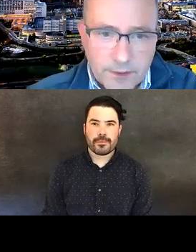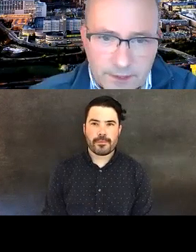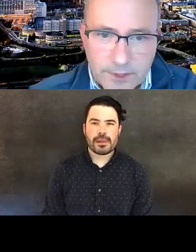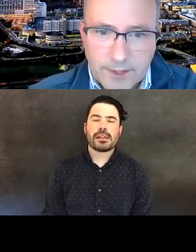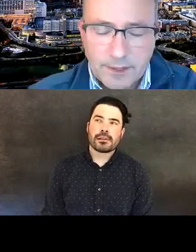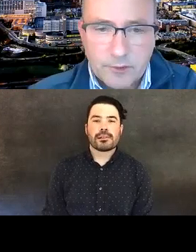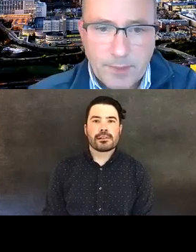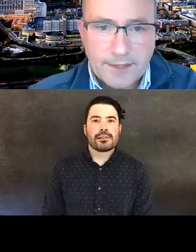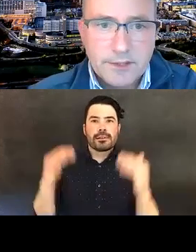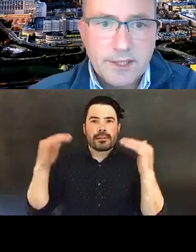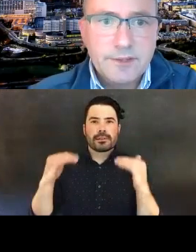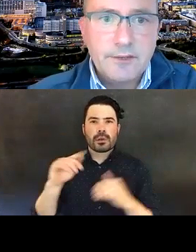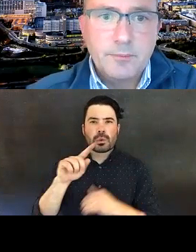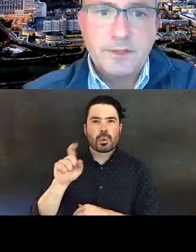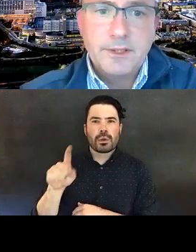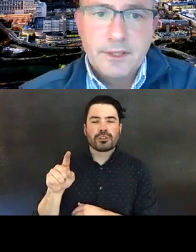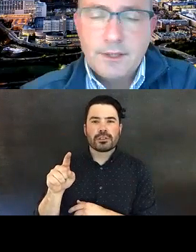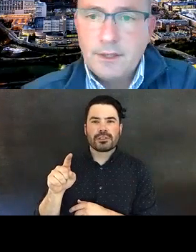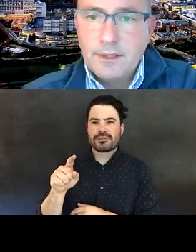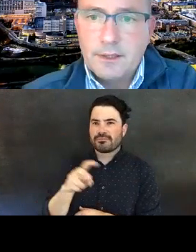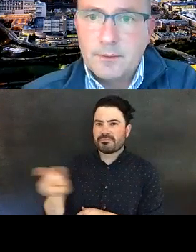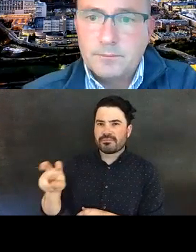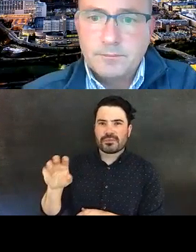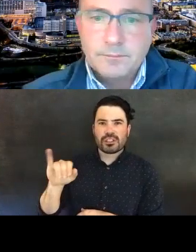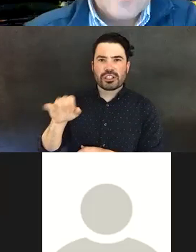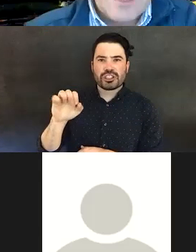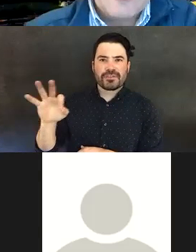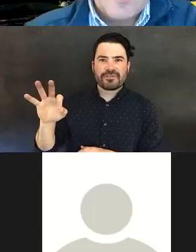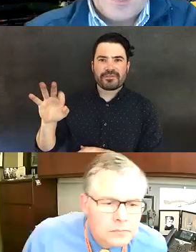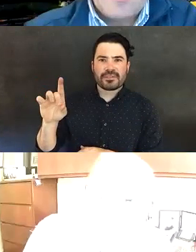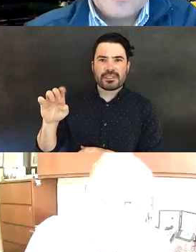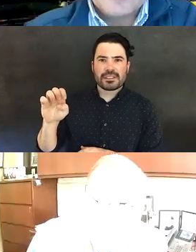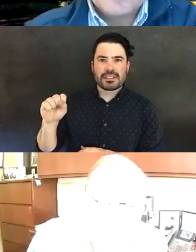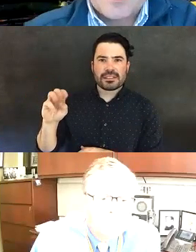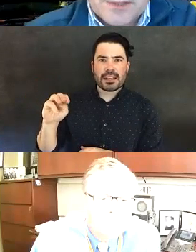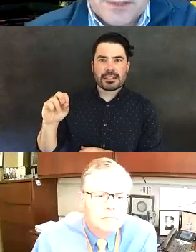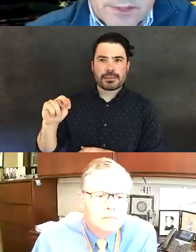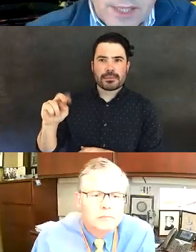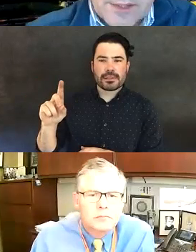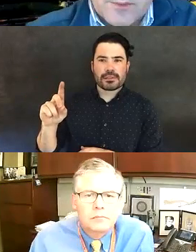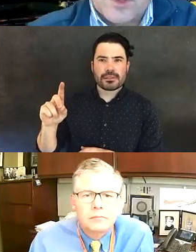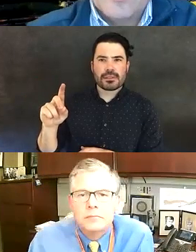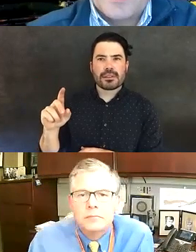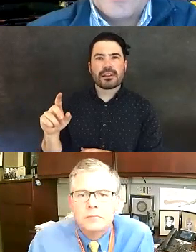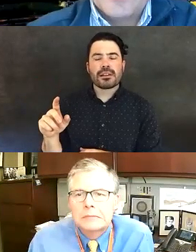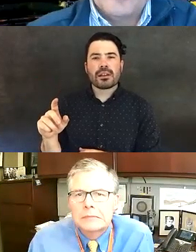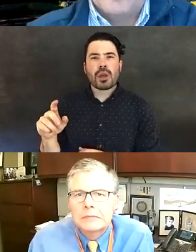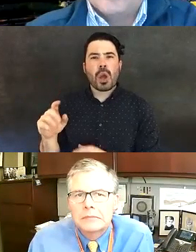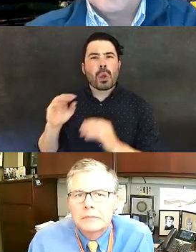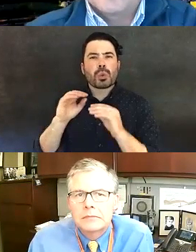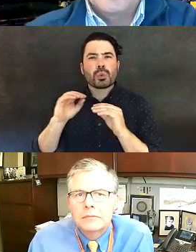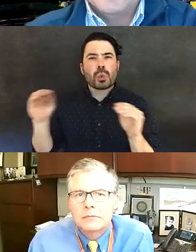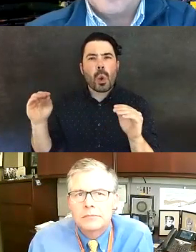This next question, I think, goes back to Jeff Desmond. Jeff, how does touchless check-in work for patients